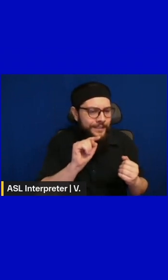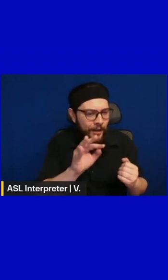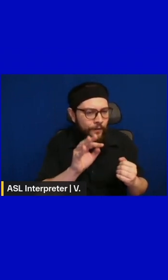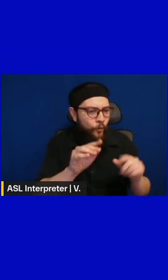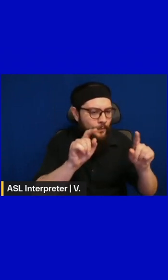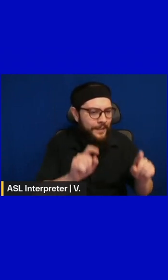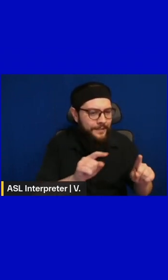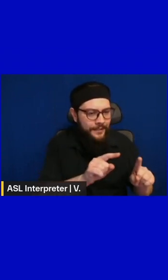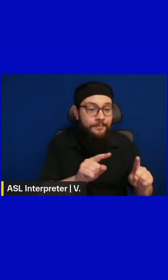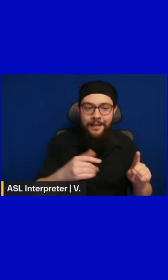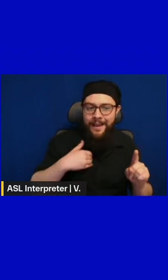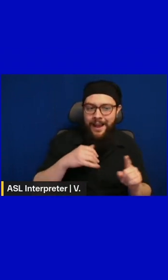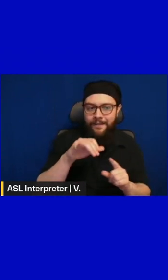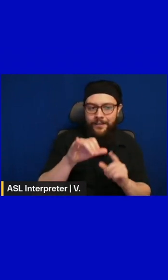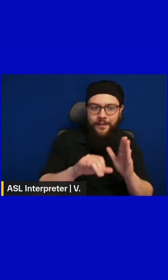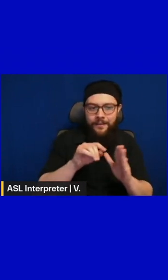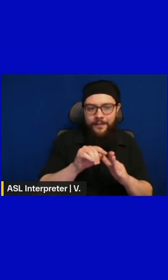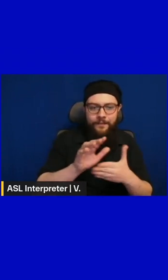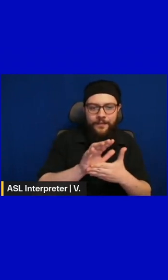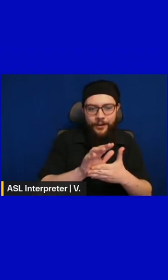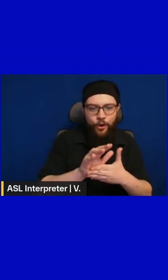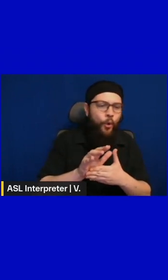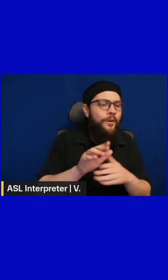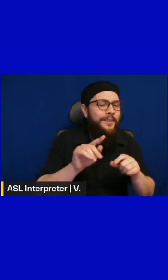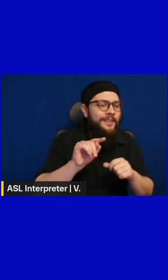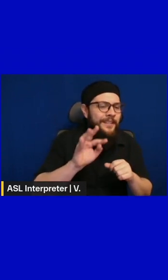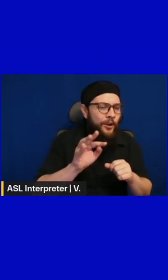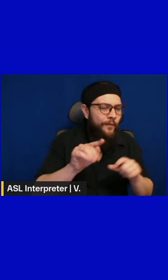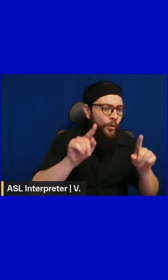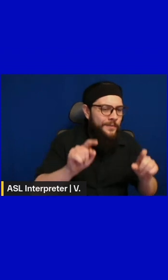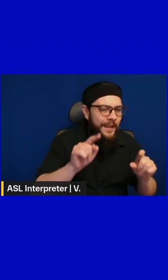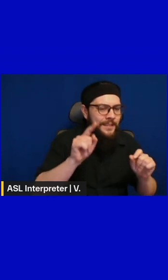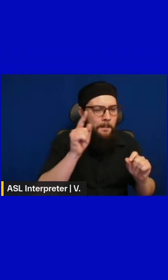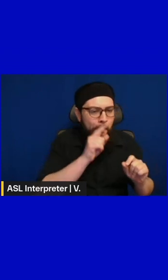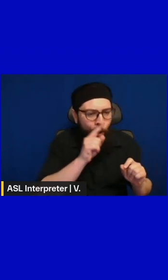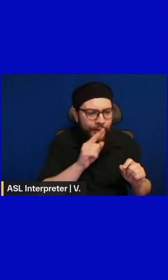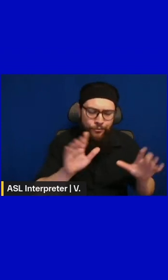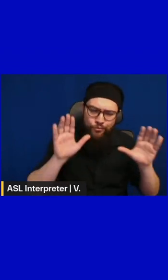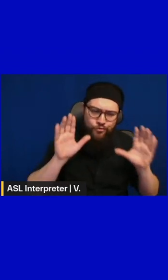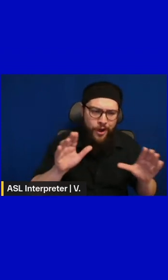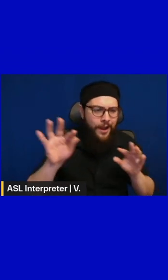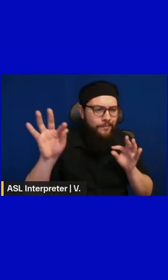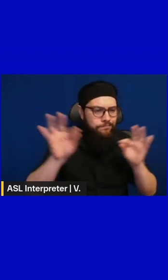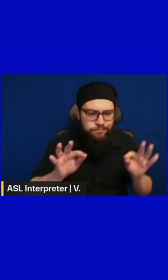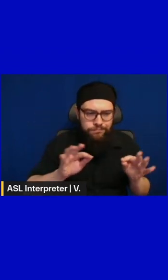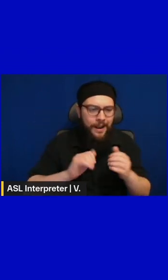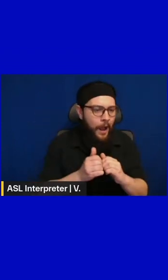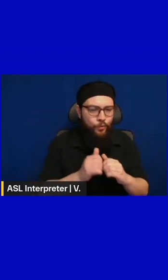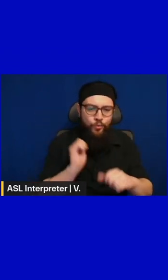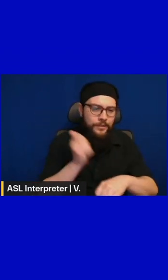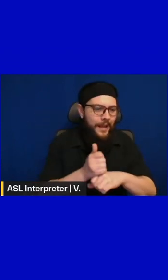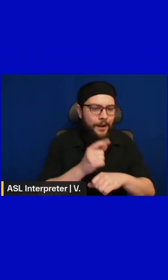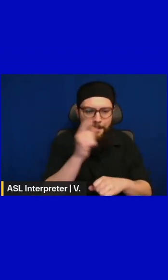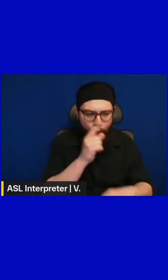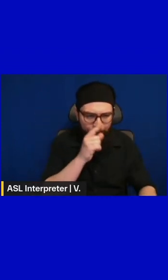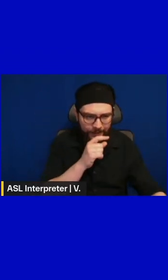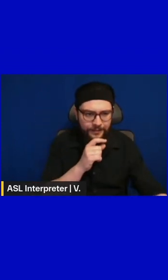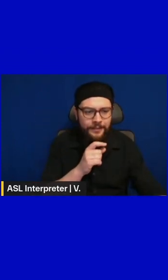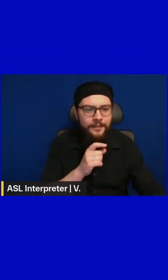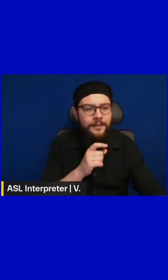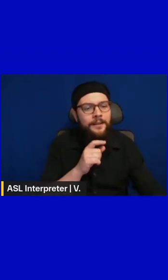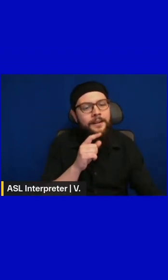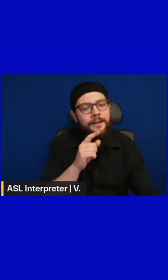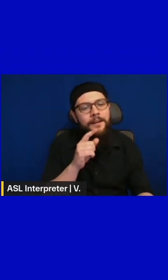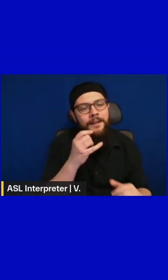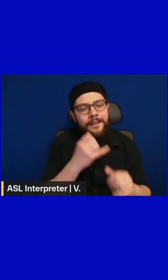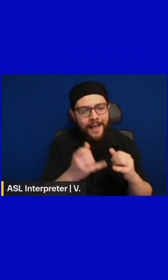There's a YouTube video there called Terraform Test Mocking that it goes into great depth on how to set up mocking. And then lastly, a link